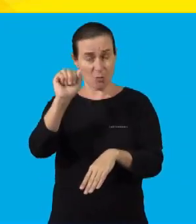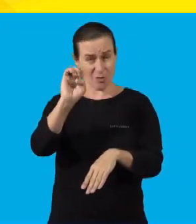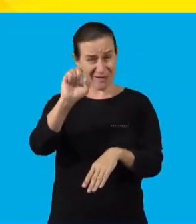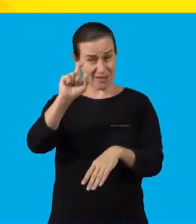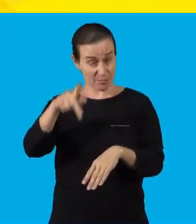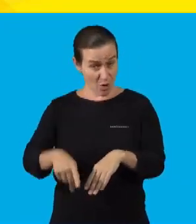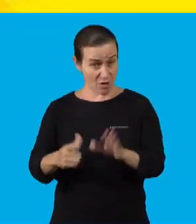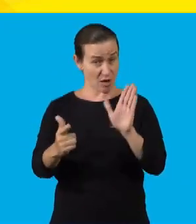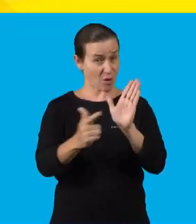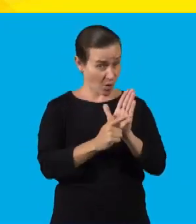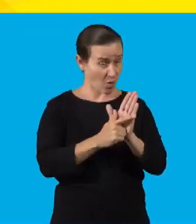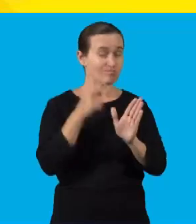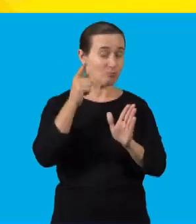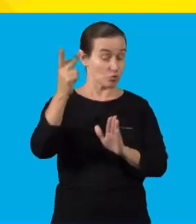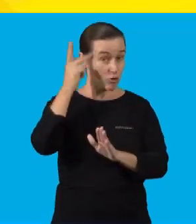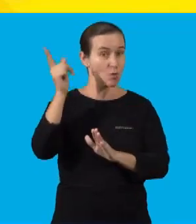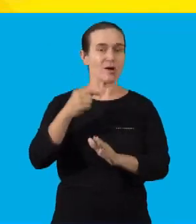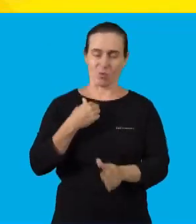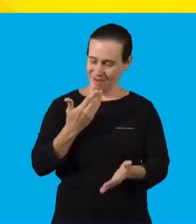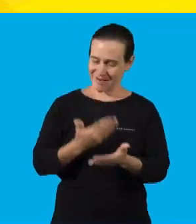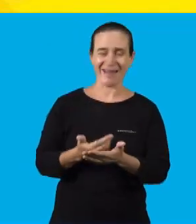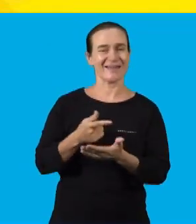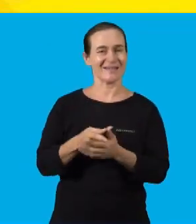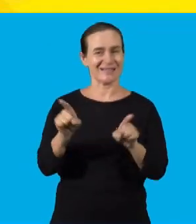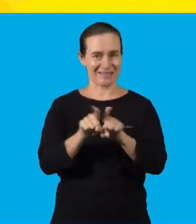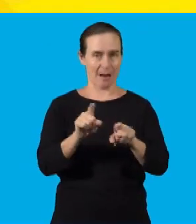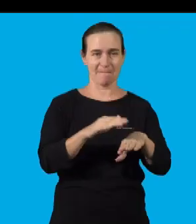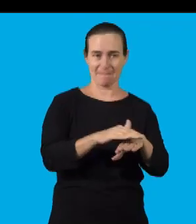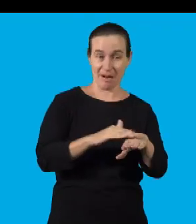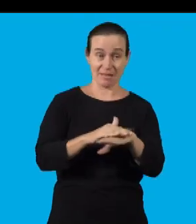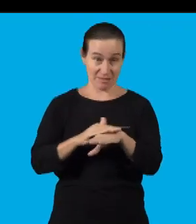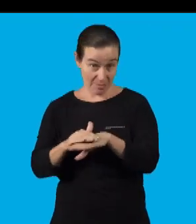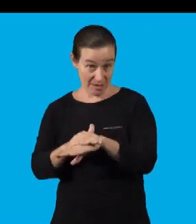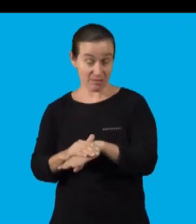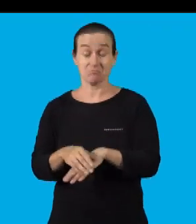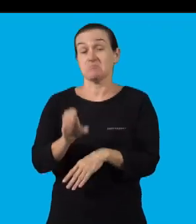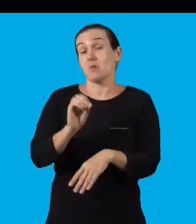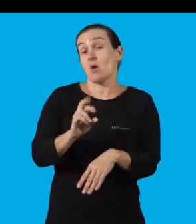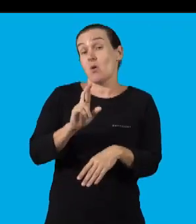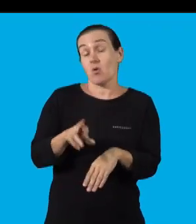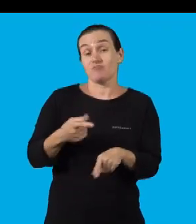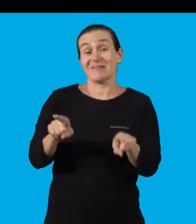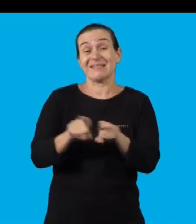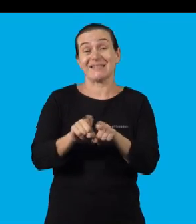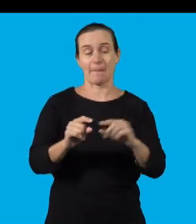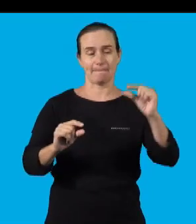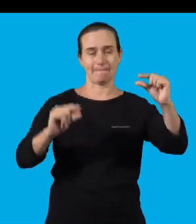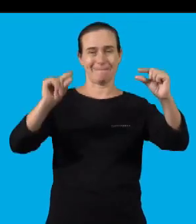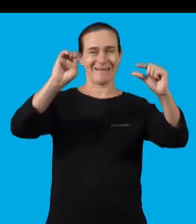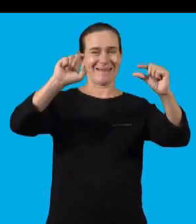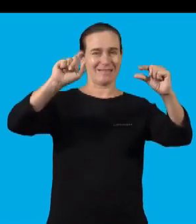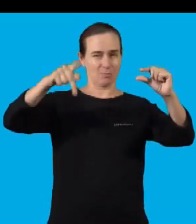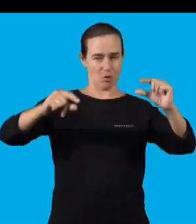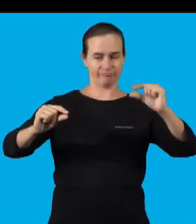and if you know your factors, you would know that we can get them to either the same base or the same